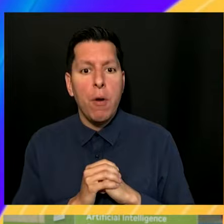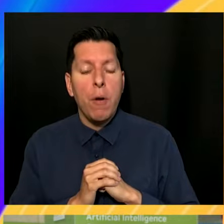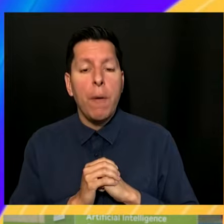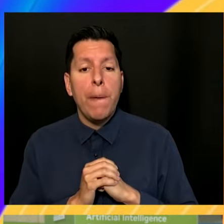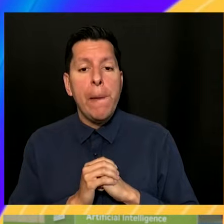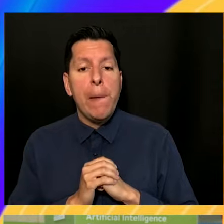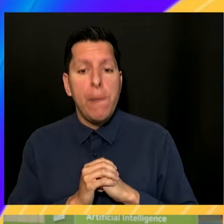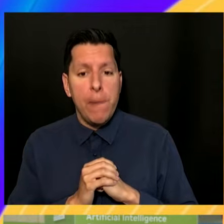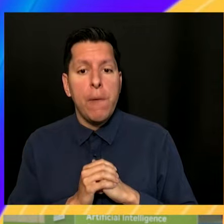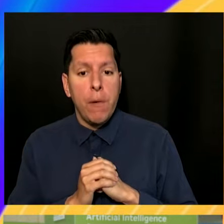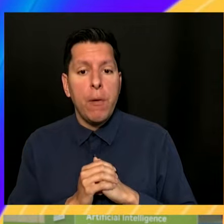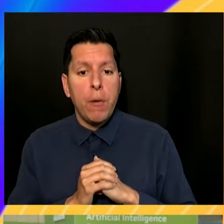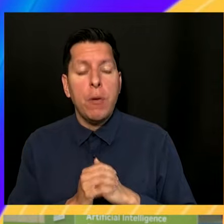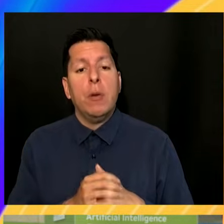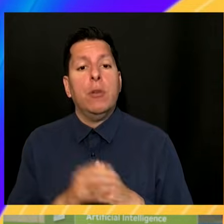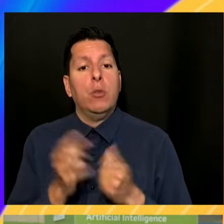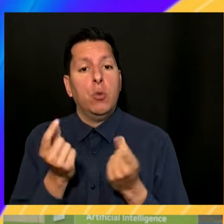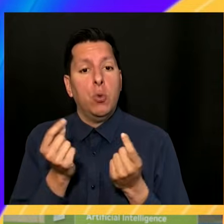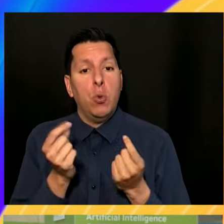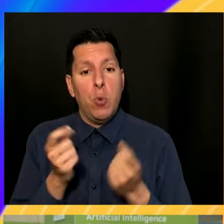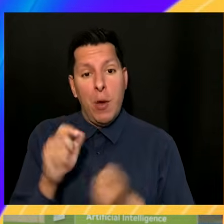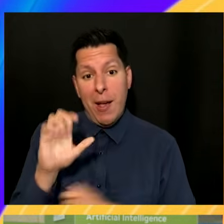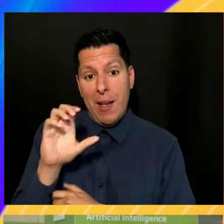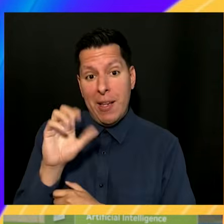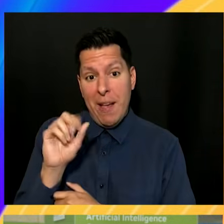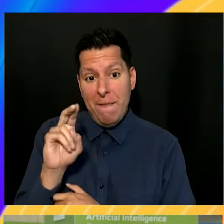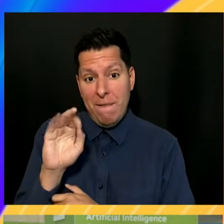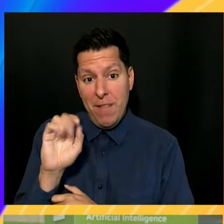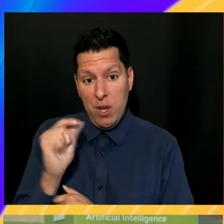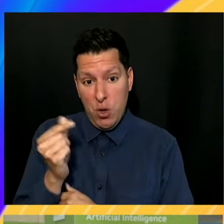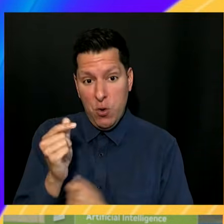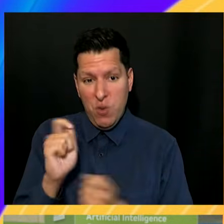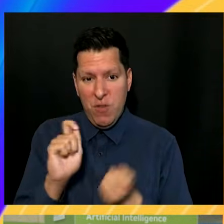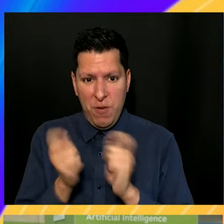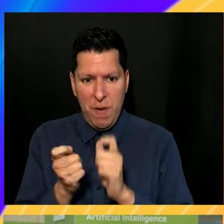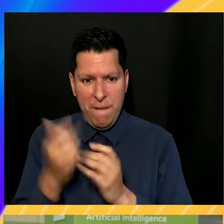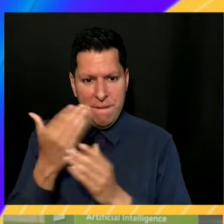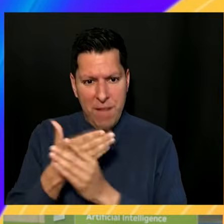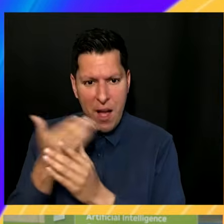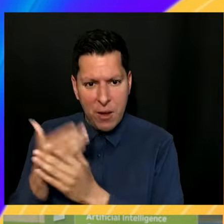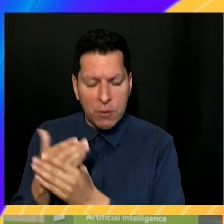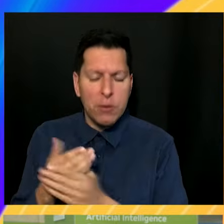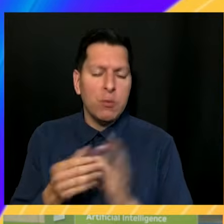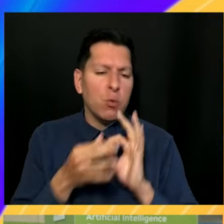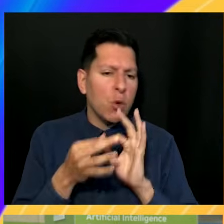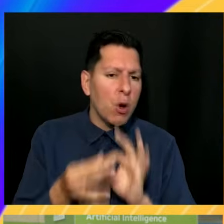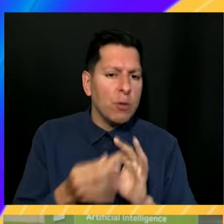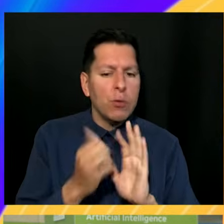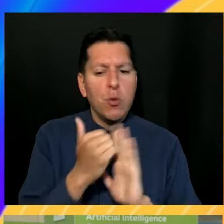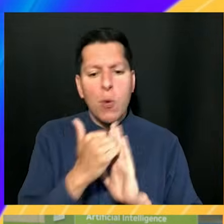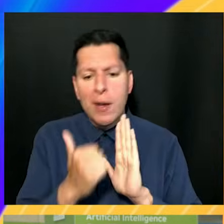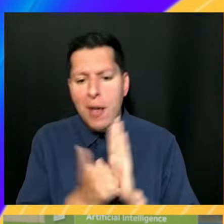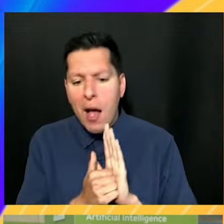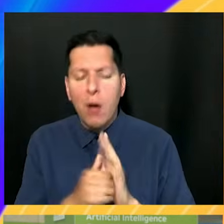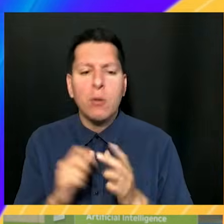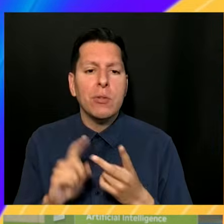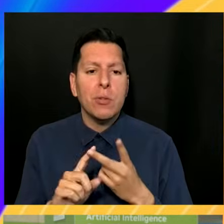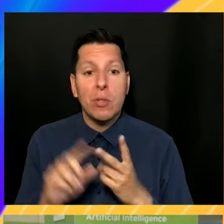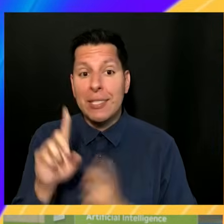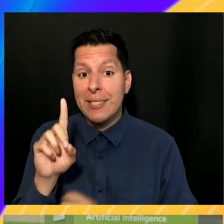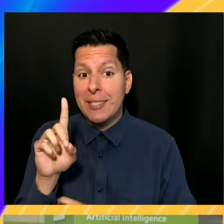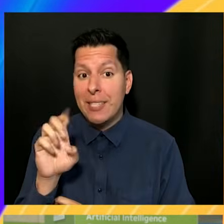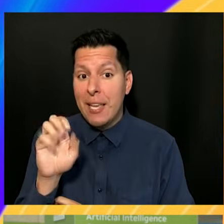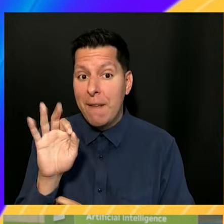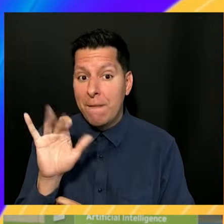different config files, and these are configs for configuring your accounts, your IAM configuration, your default VPC configuration,